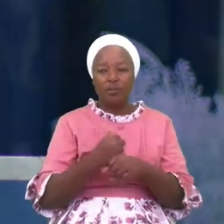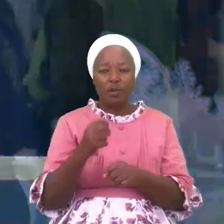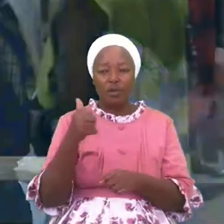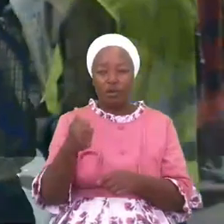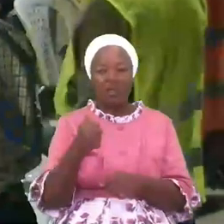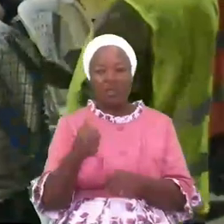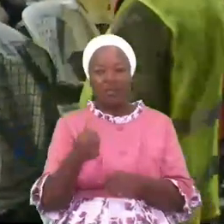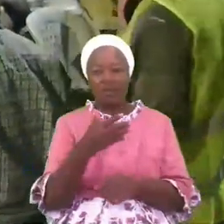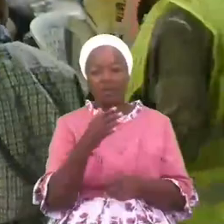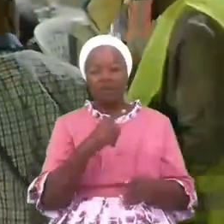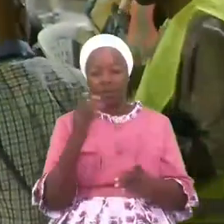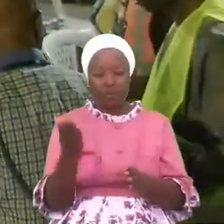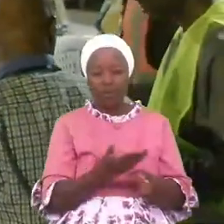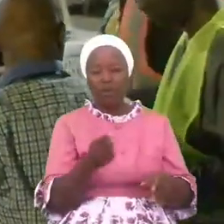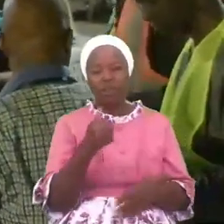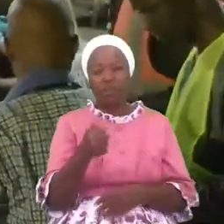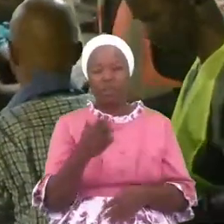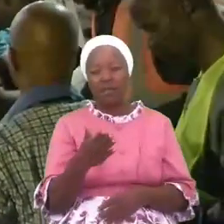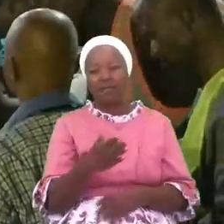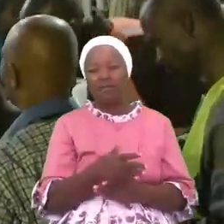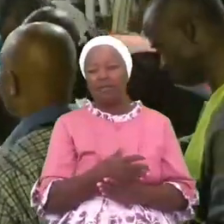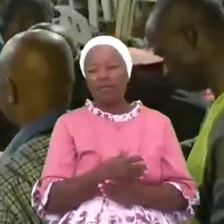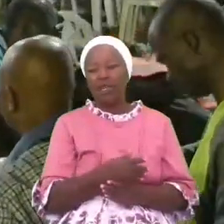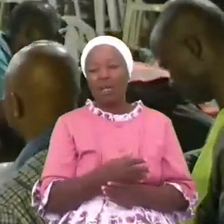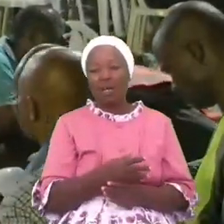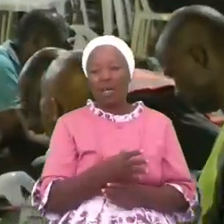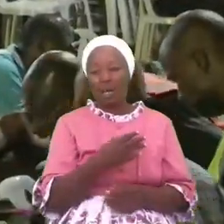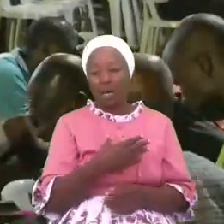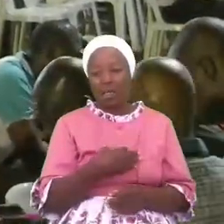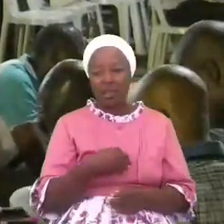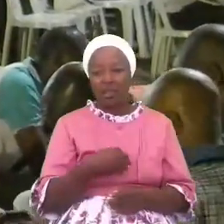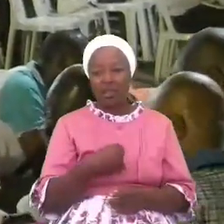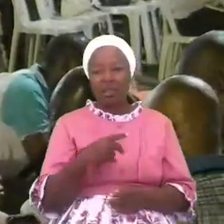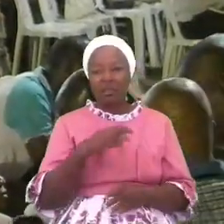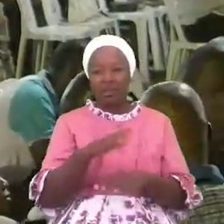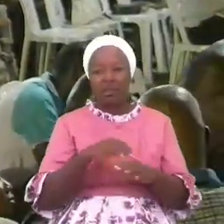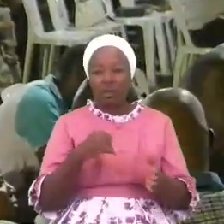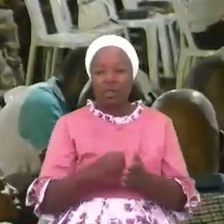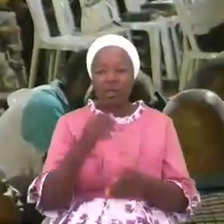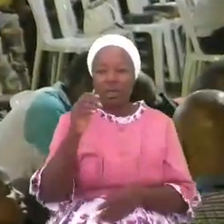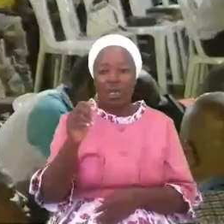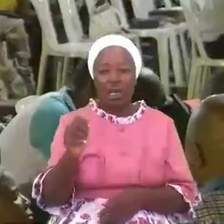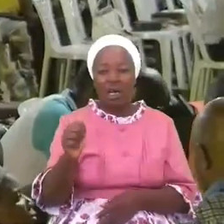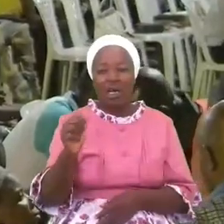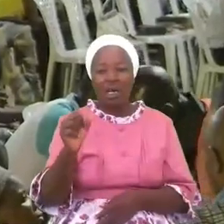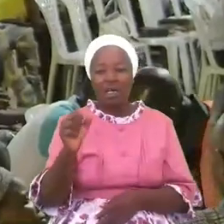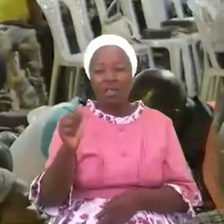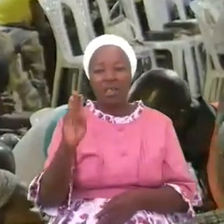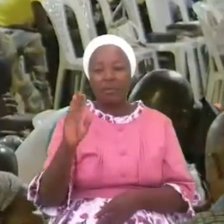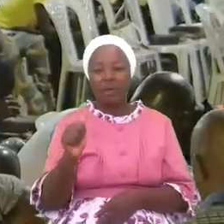Believers Banquet comes up Sunday, 5th February